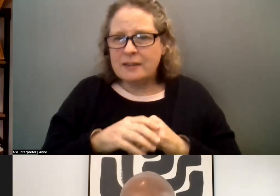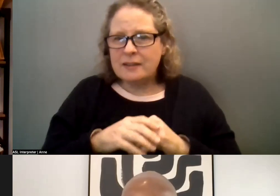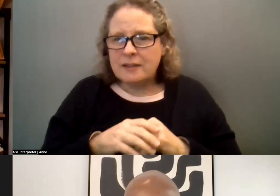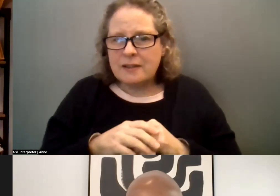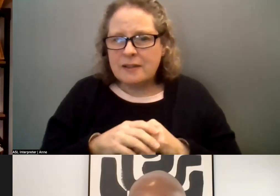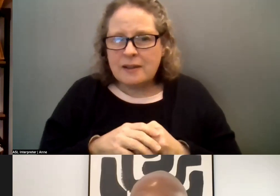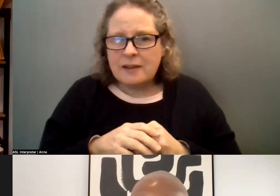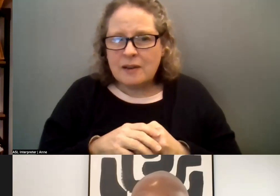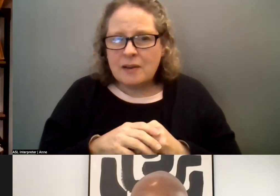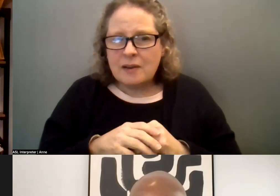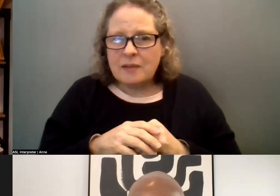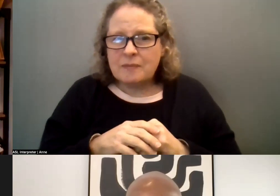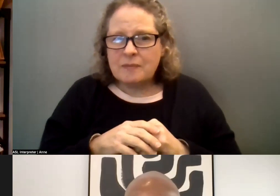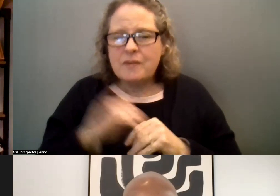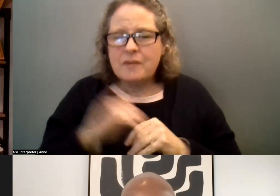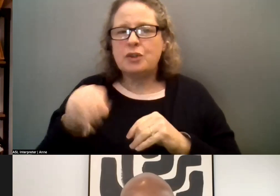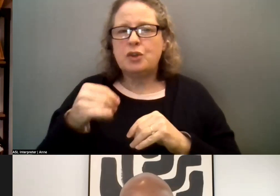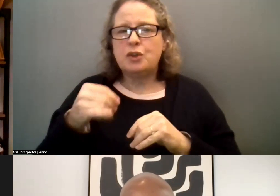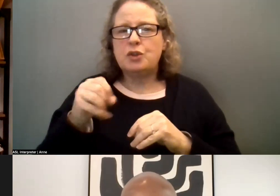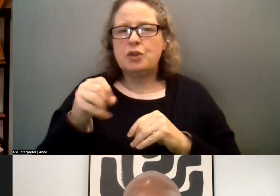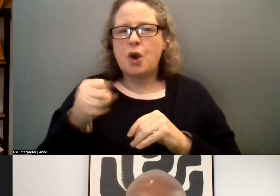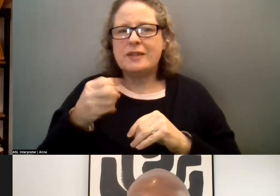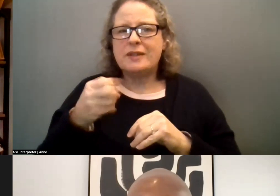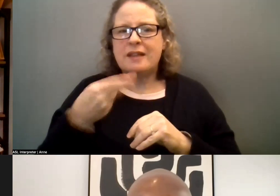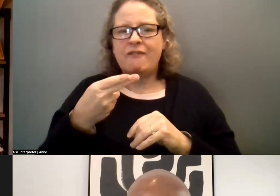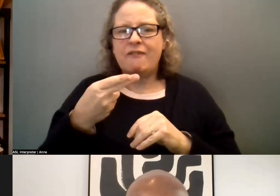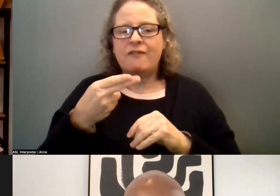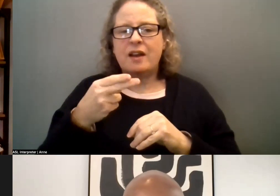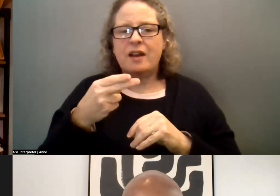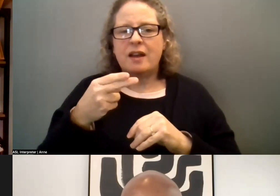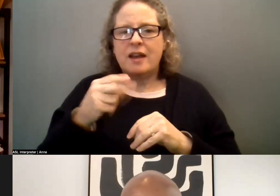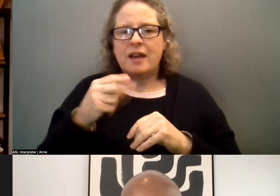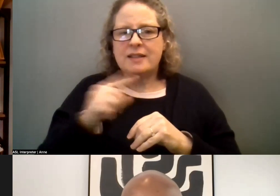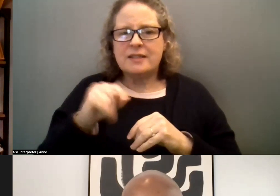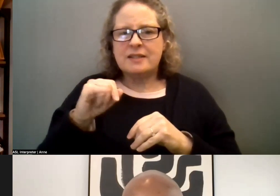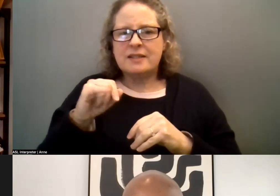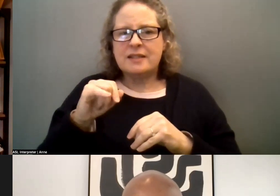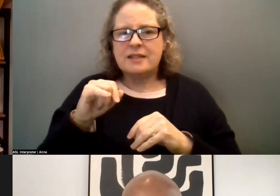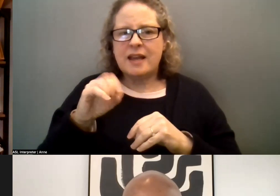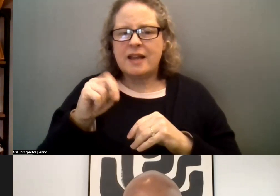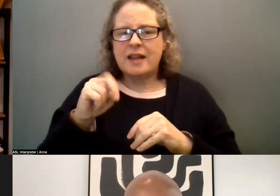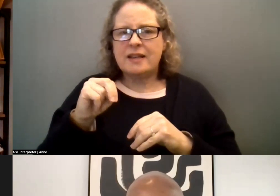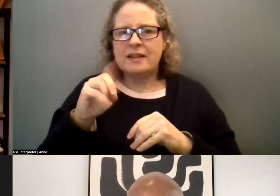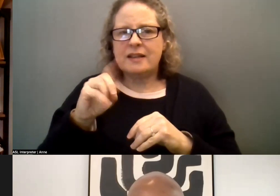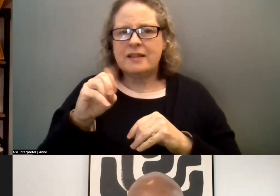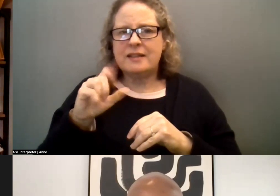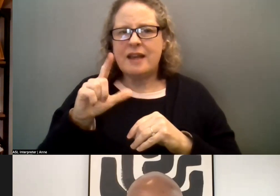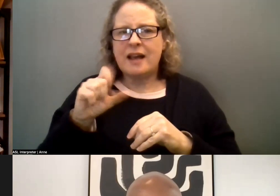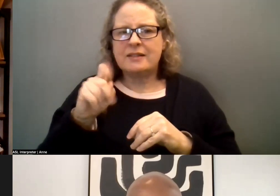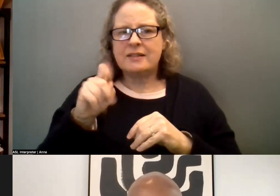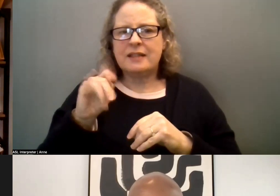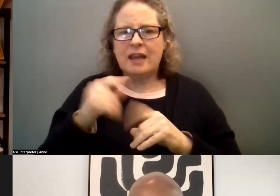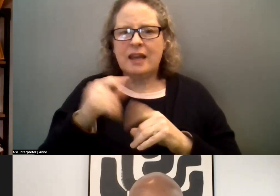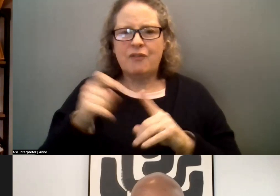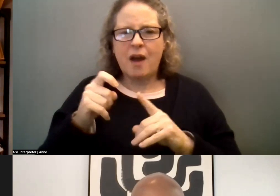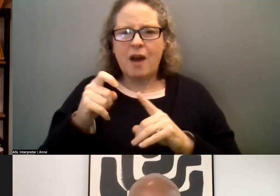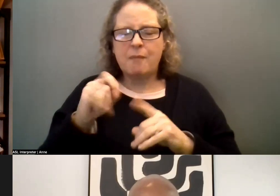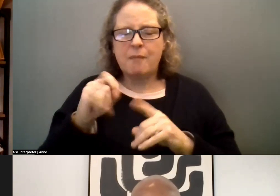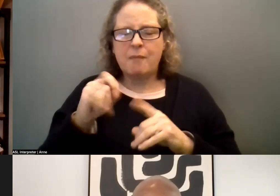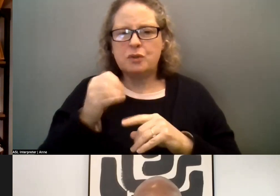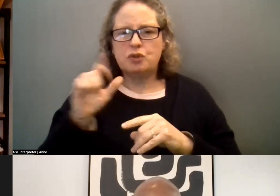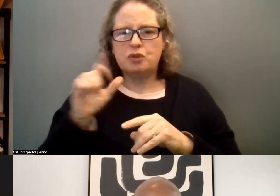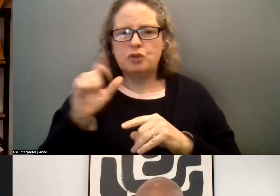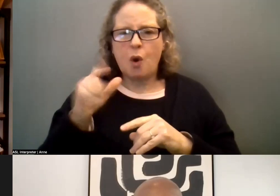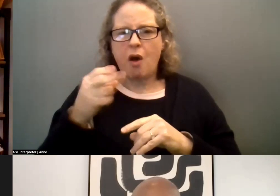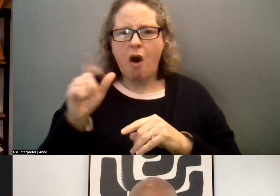Joseph Pendelski from Joel Hall Dancers and Center asks, do you have thoughts about oversaturation when it comes to email, the